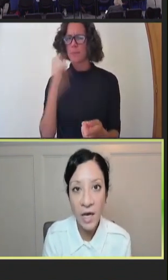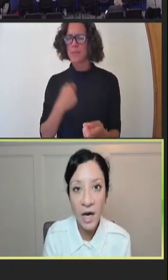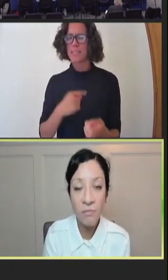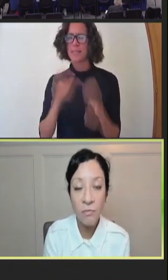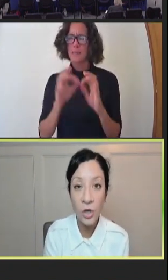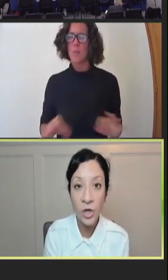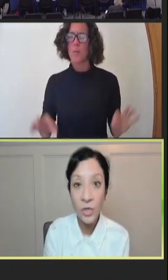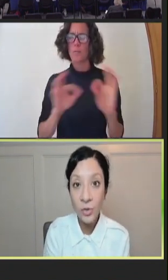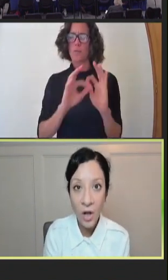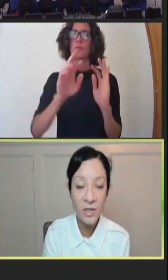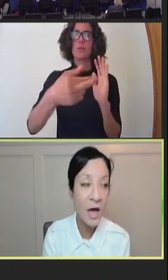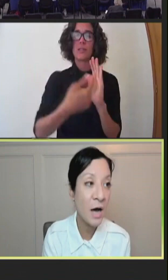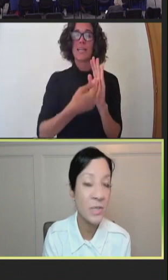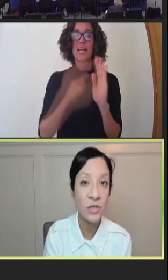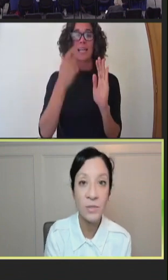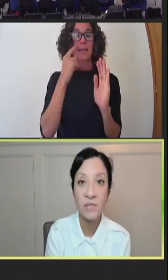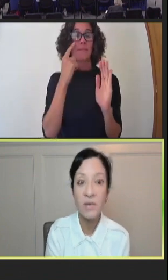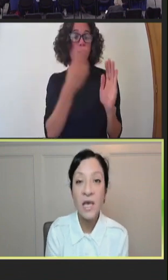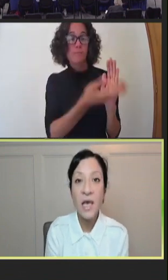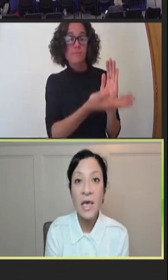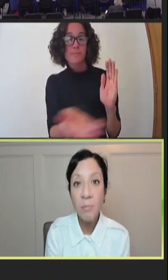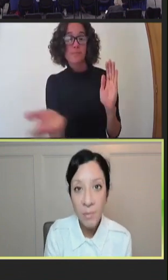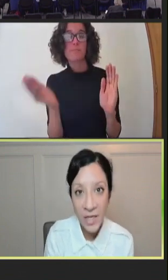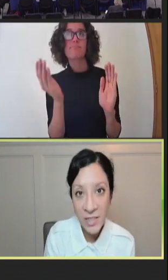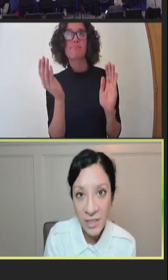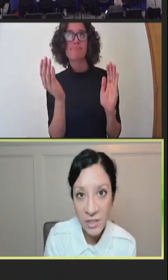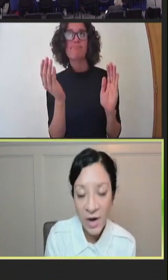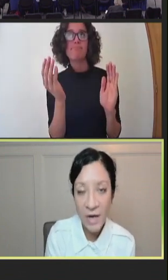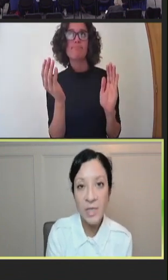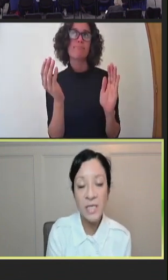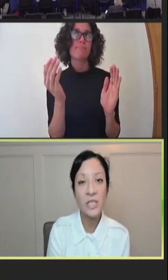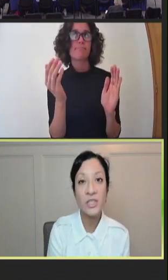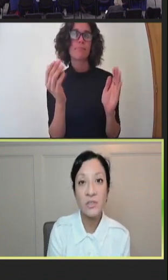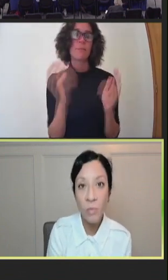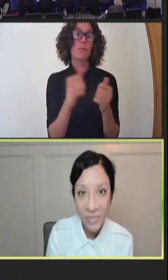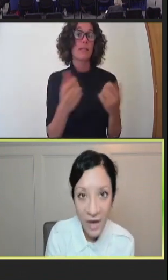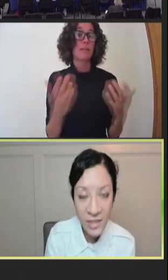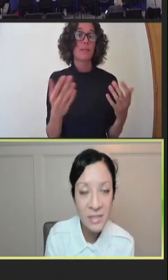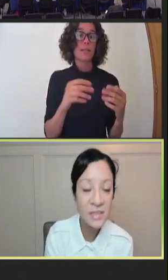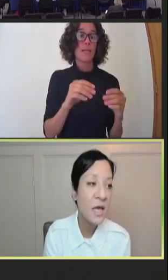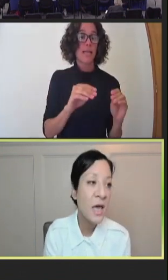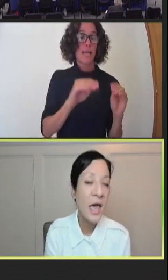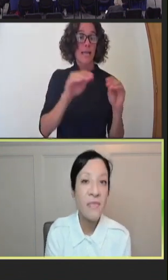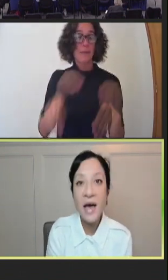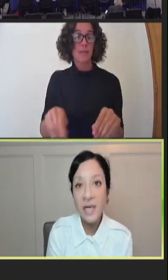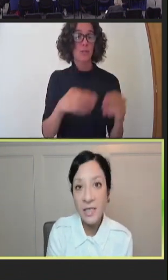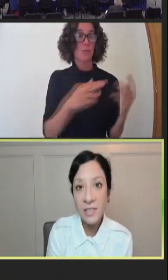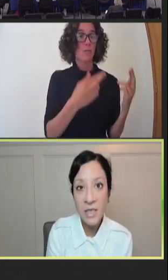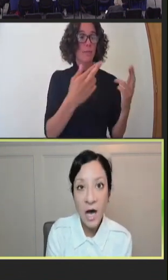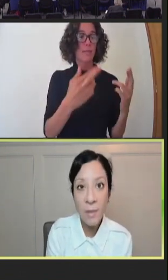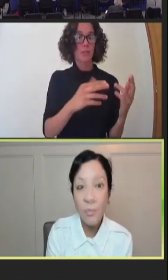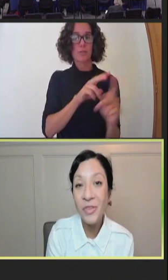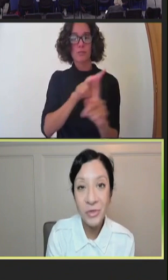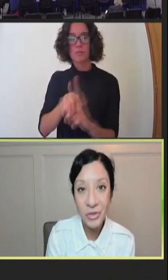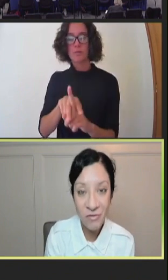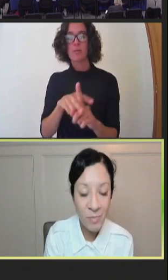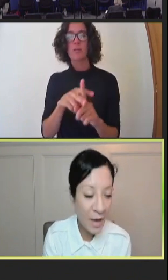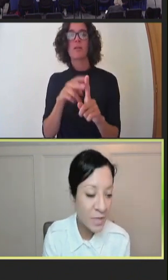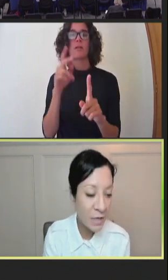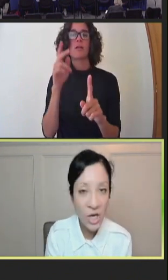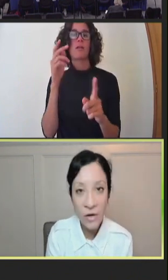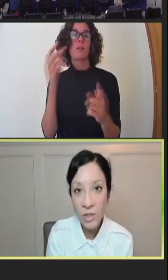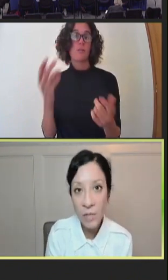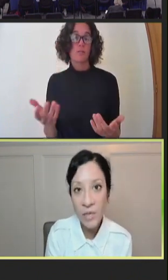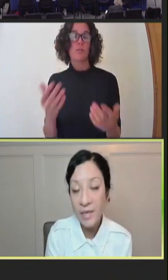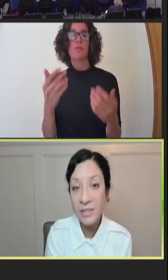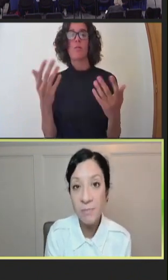think, for you all in terms of implementing these recommendations with us. And that is with nirsevimab.